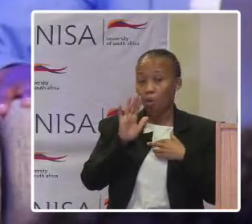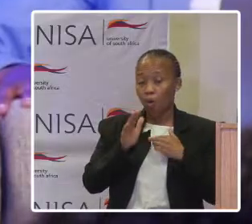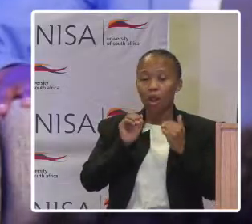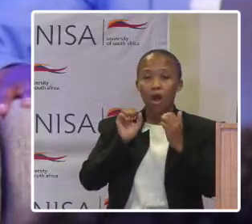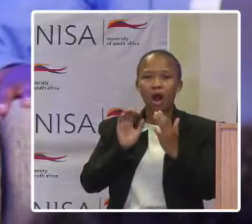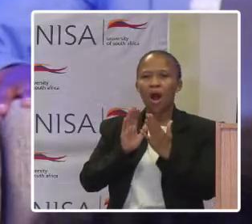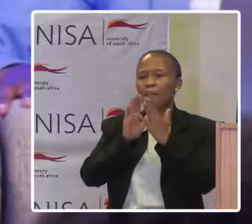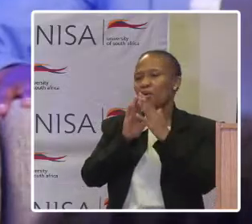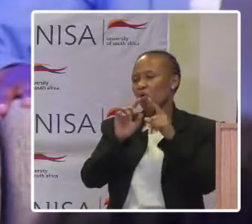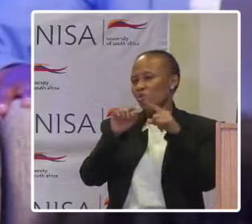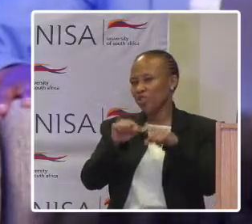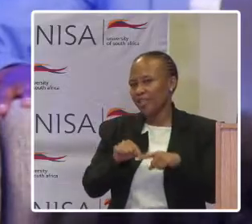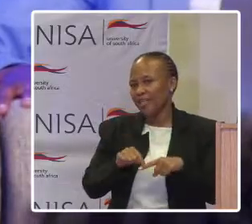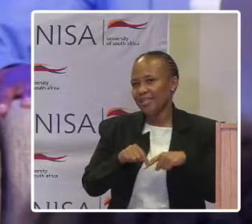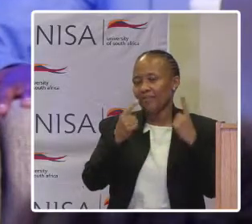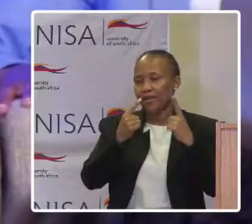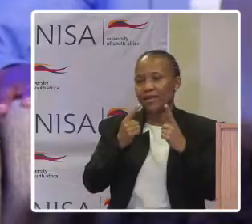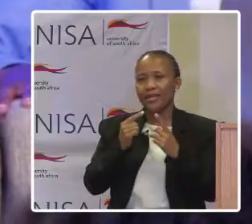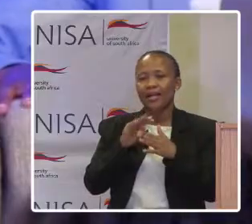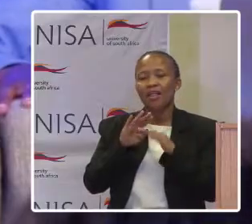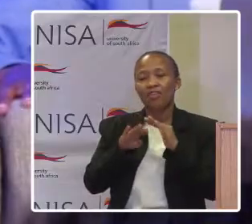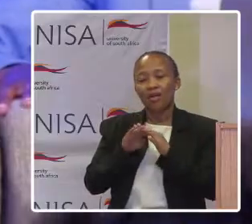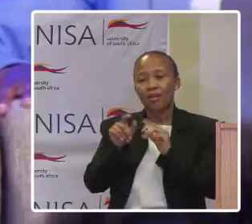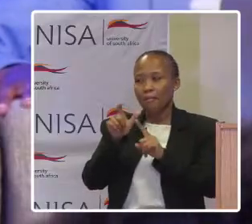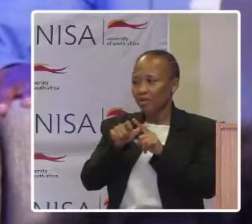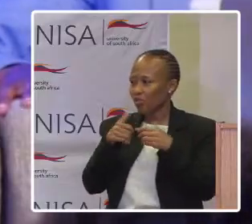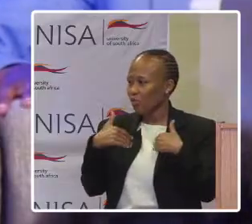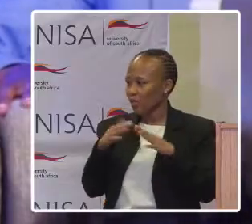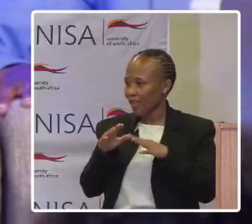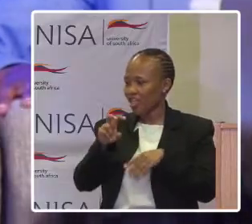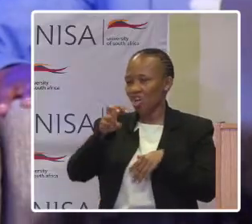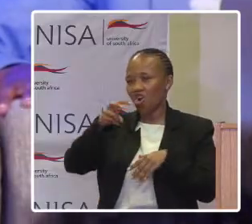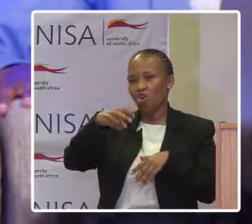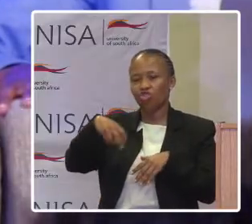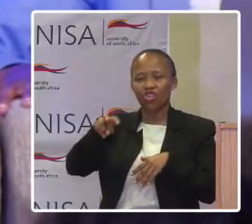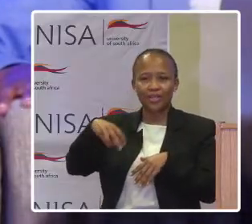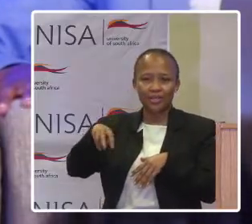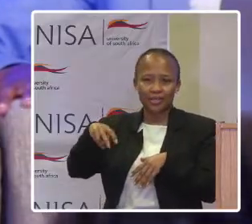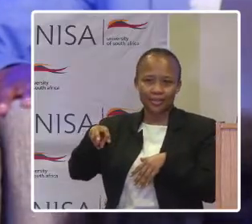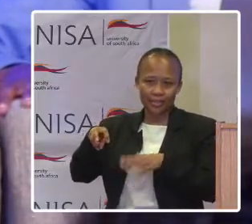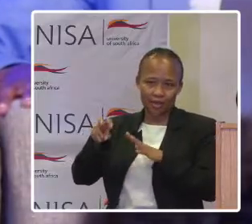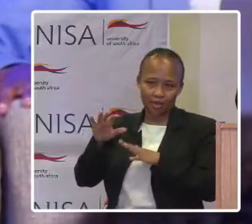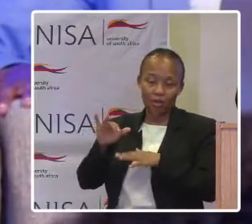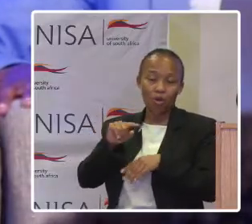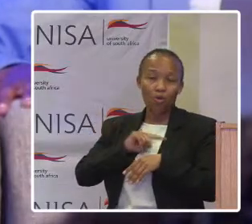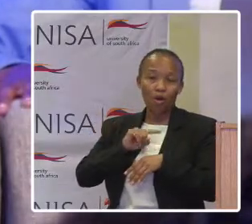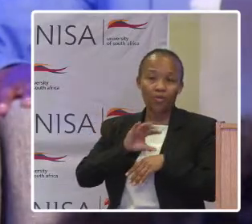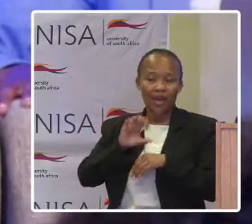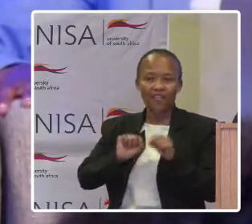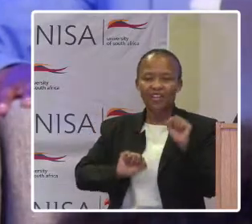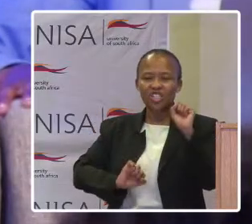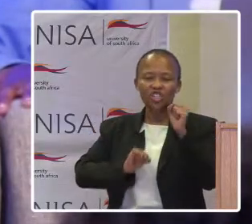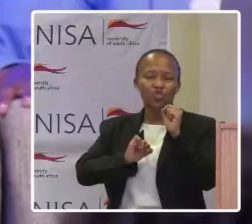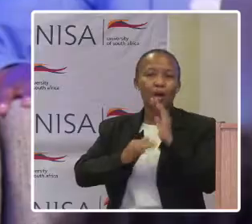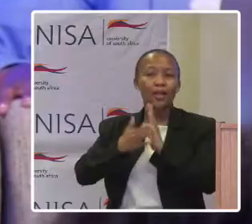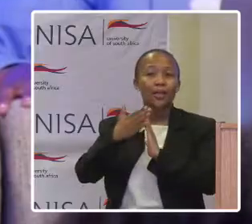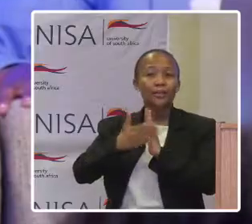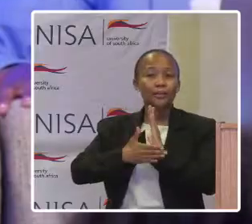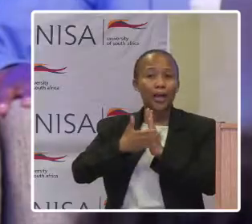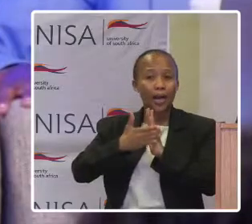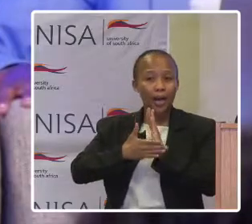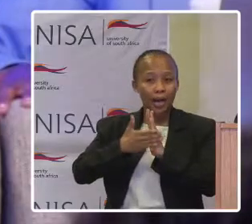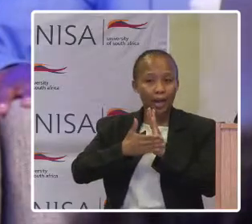than someone who's starting a logistics node, because they'll need the industrial side of the